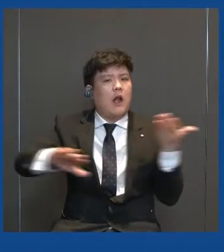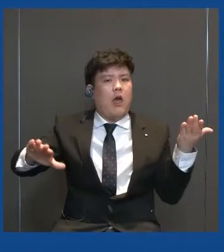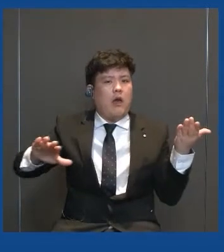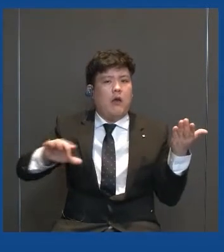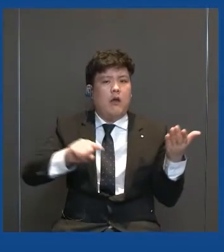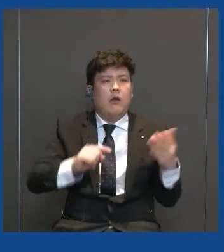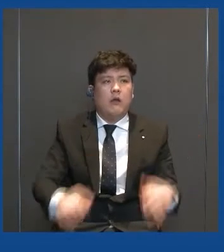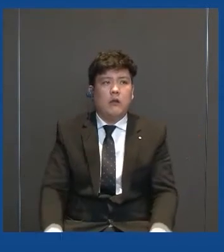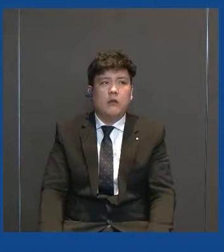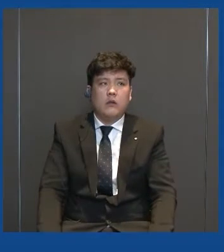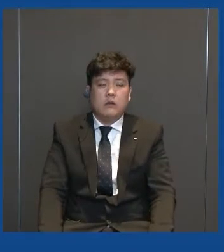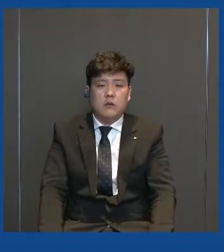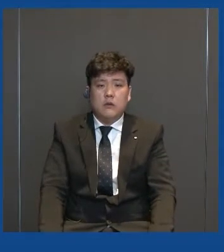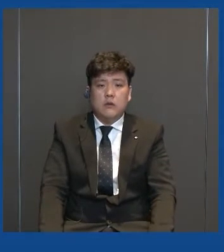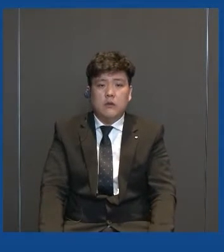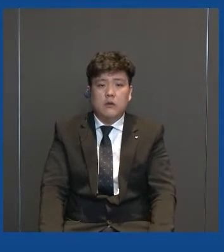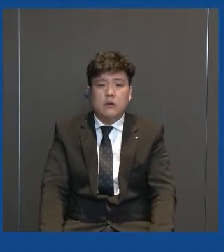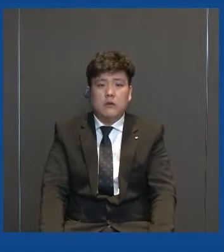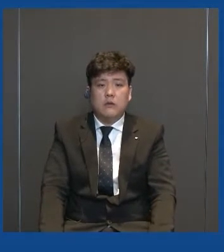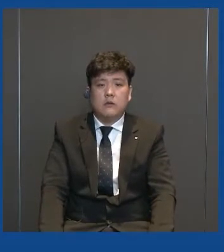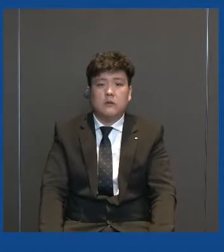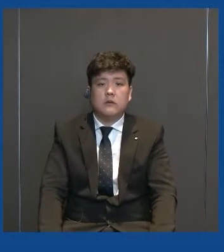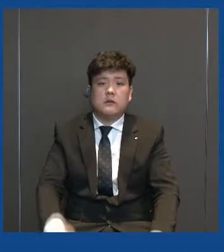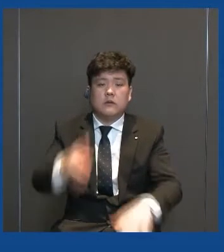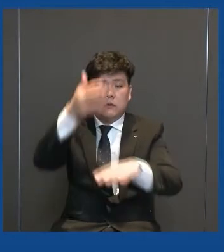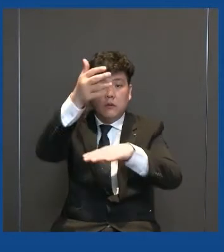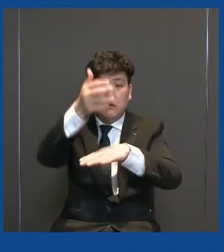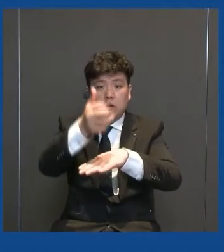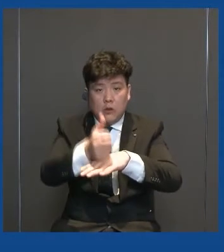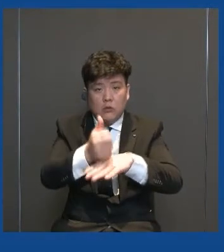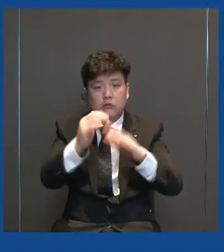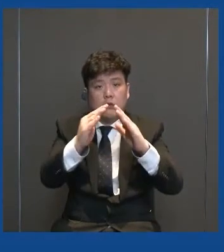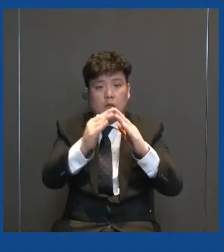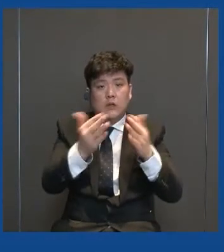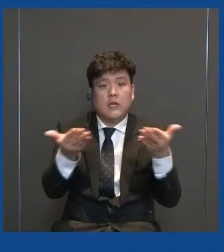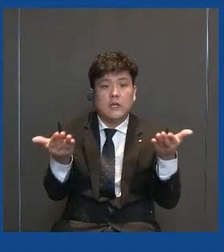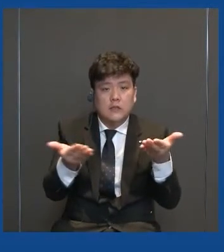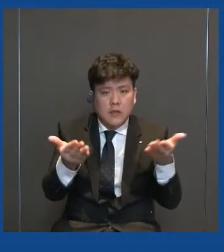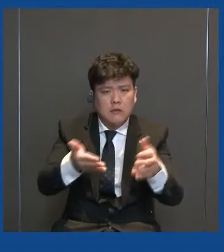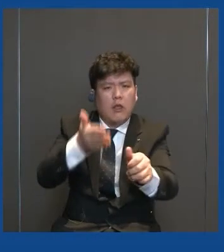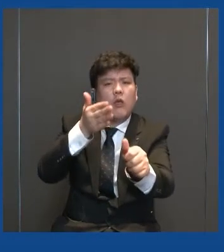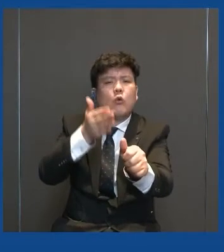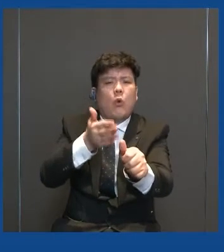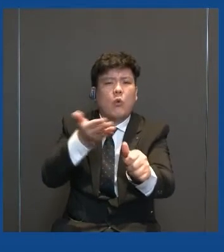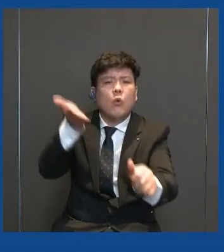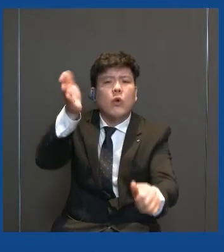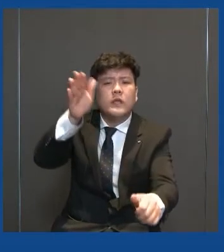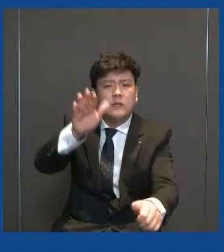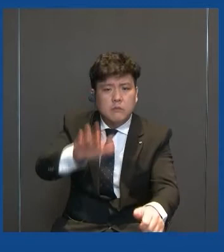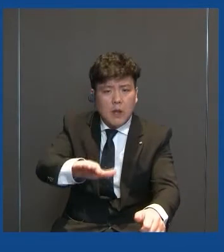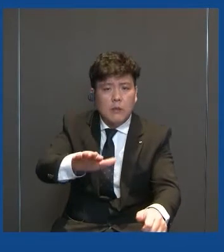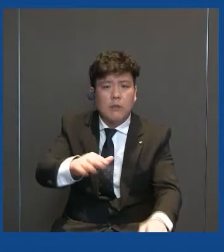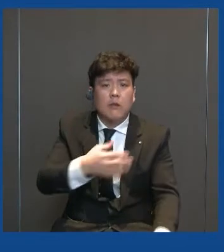But however, we don't have any scientifically collected data on the nursing homes.